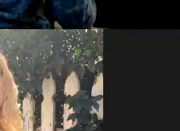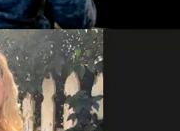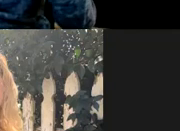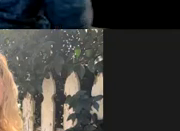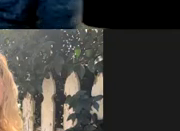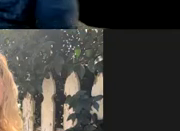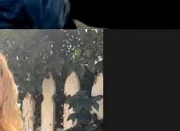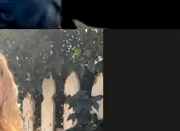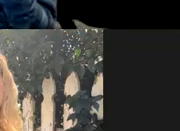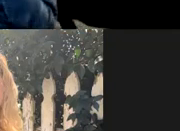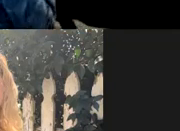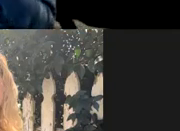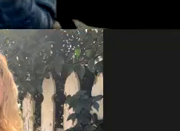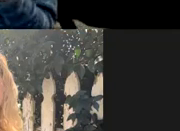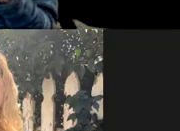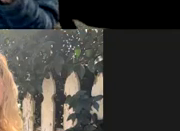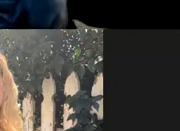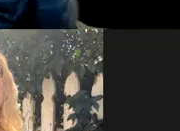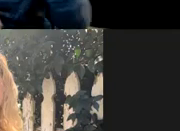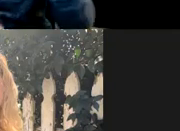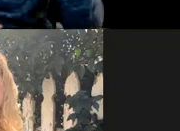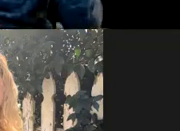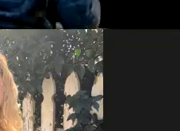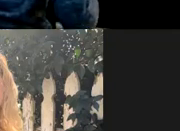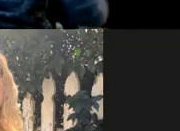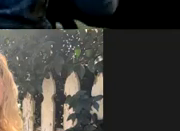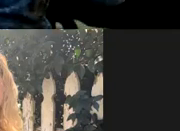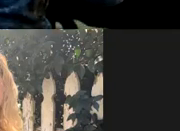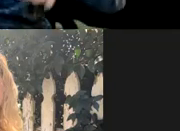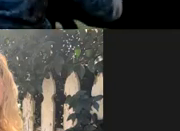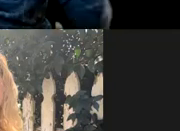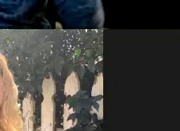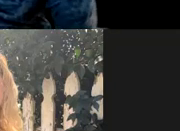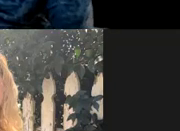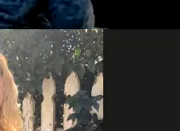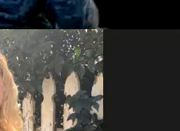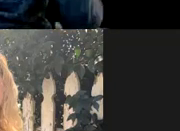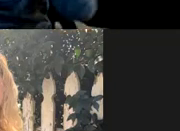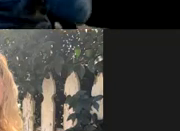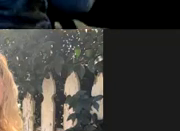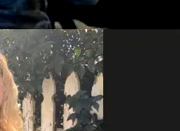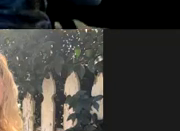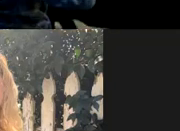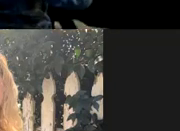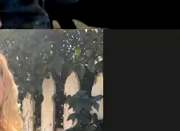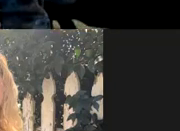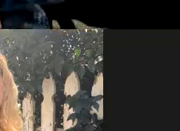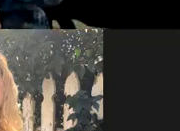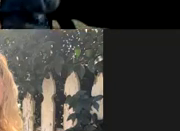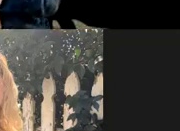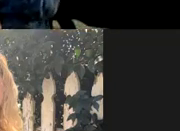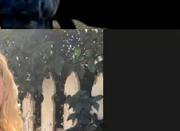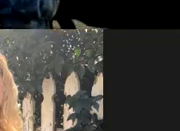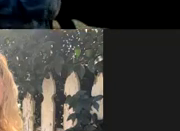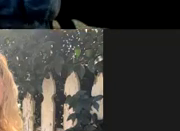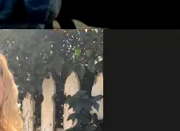Yeah, I don't know if they did any testing in Charlottesville. I think it was mostly in the Richmond area. And they did bring stuff